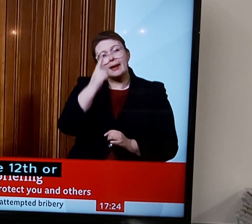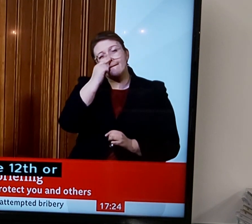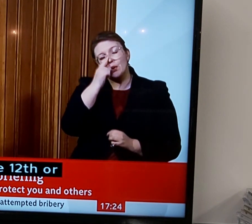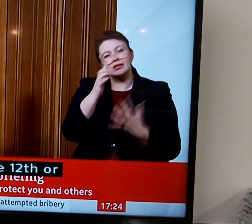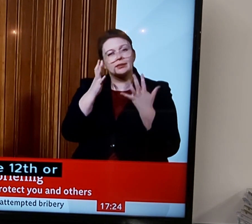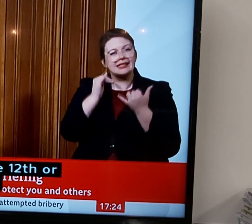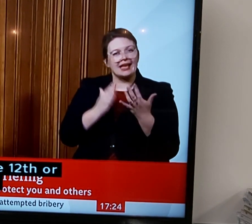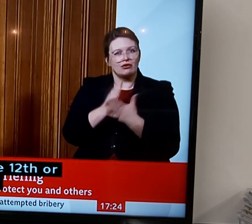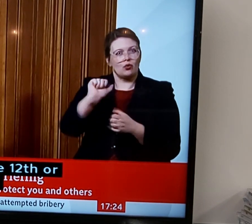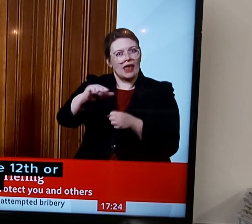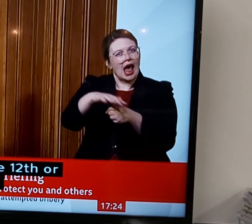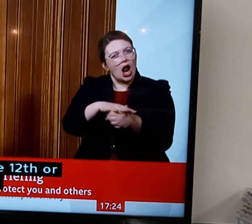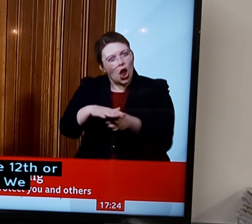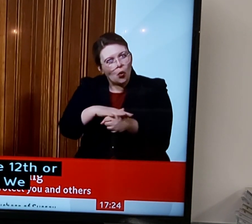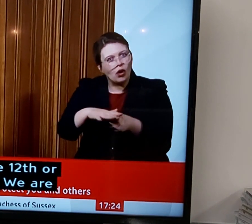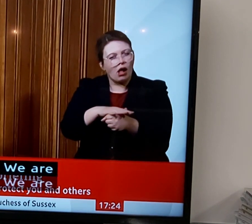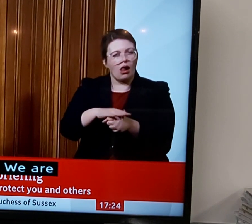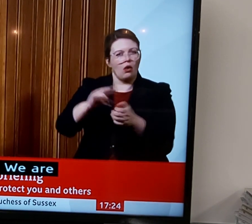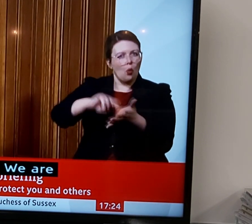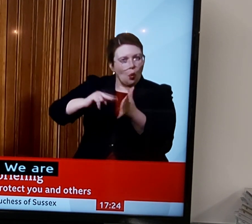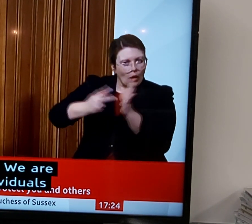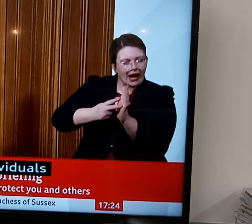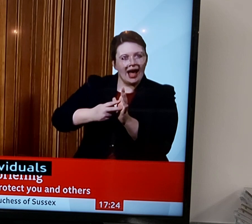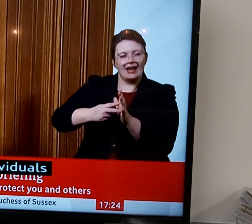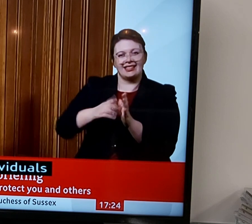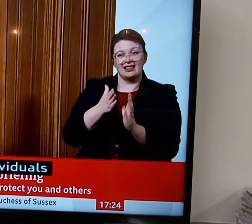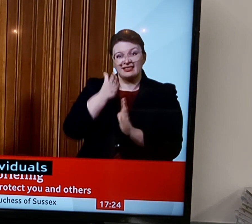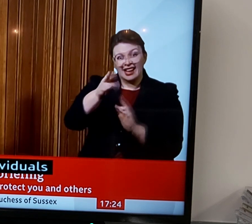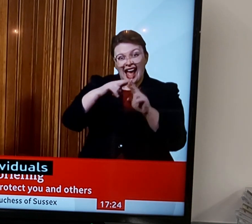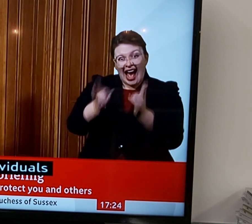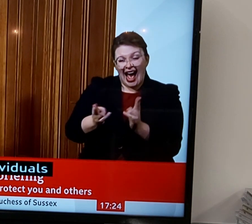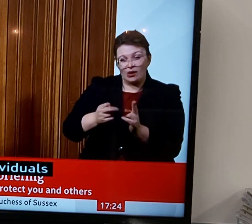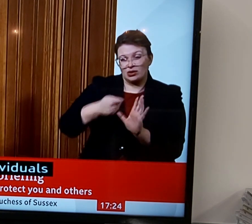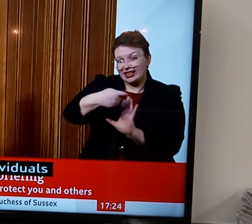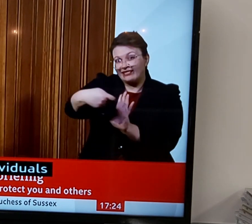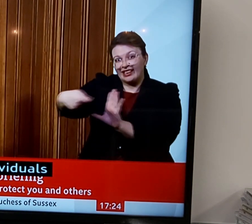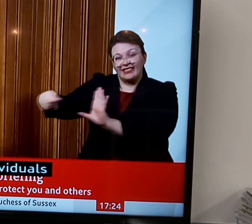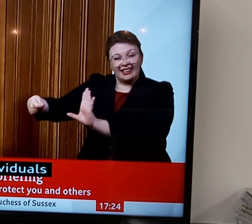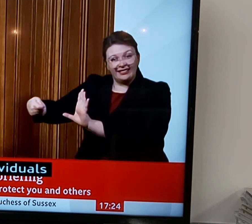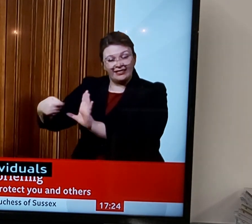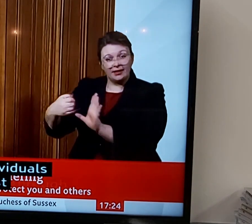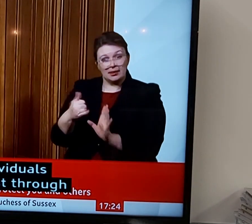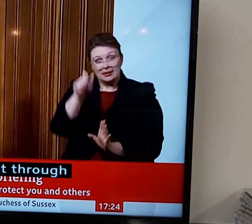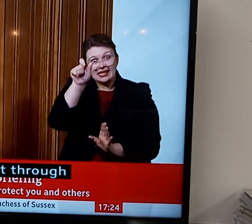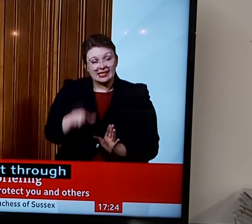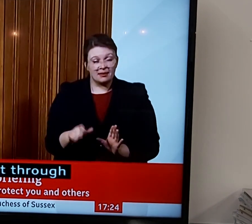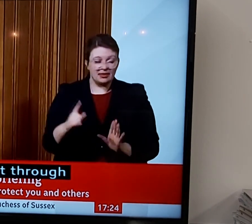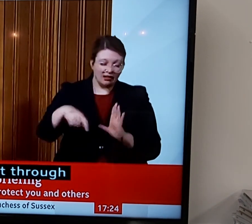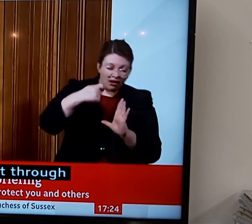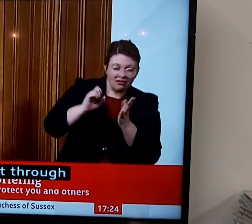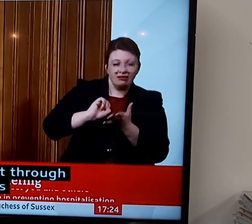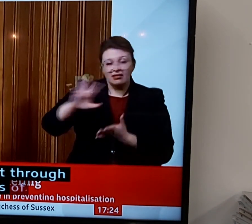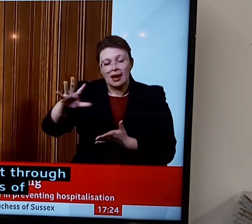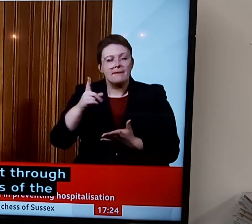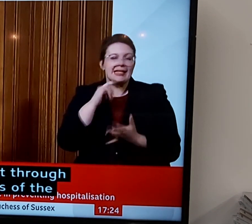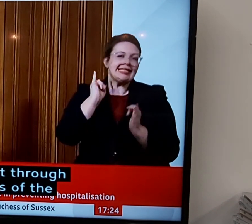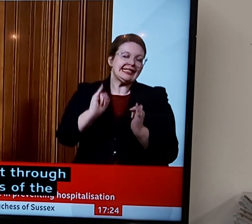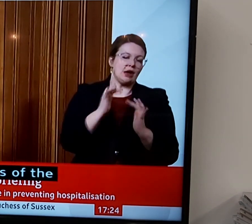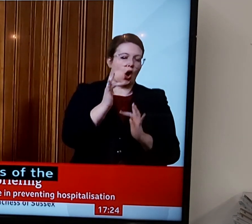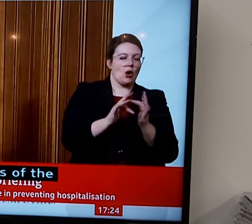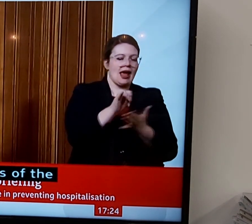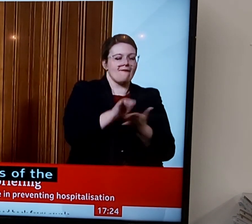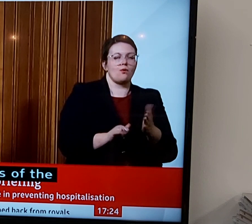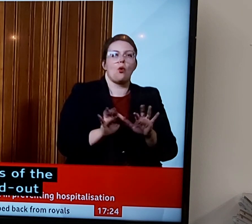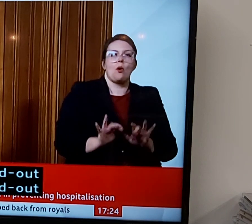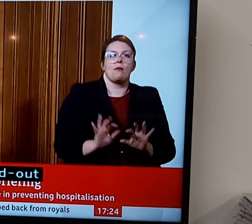testing, those tests that the local authorities hand out door to door, and haven't managed to complete their online form, to either complete